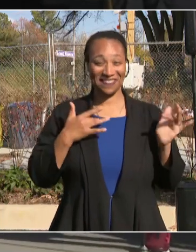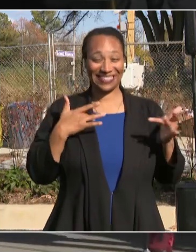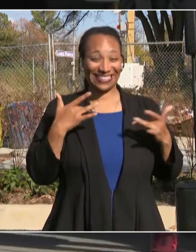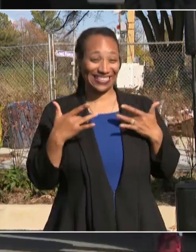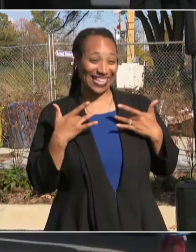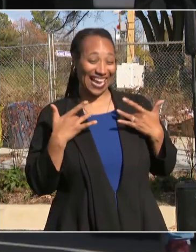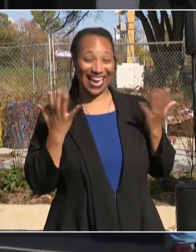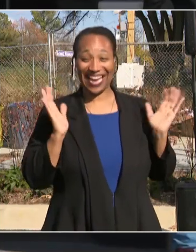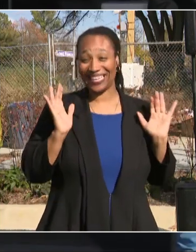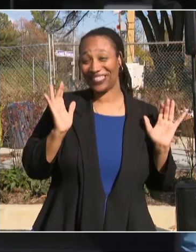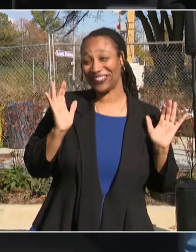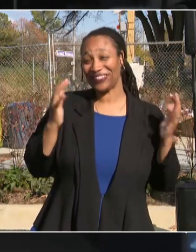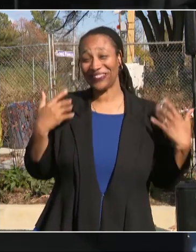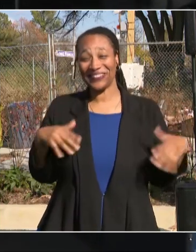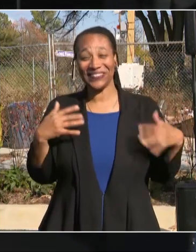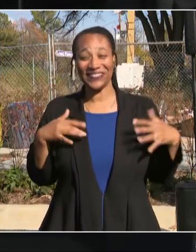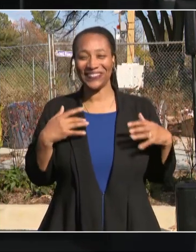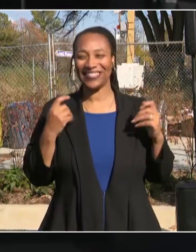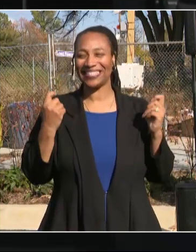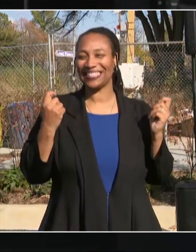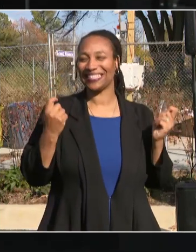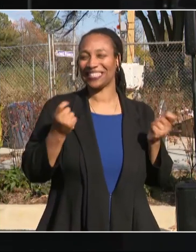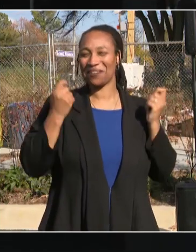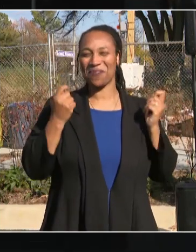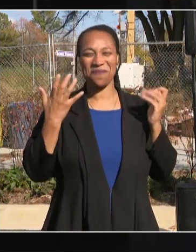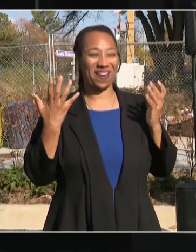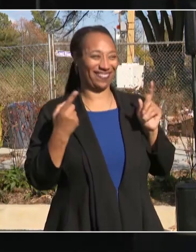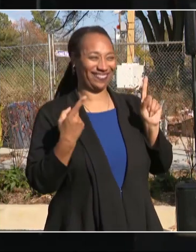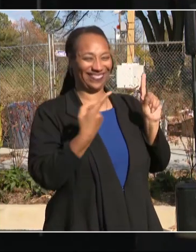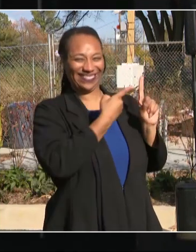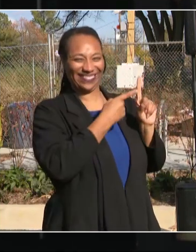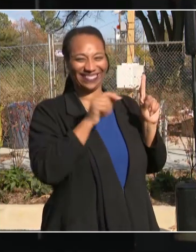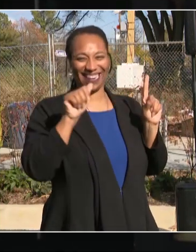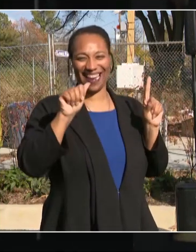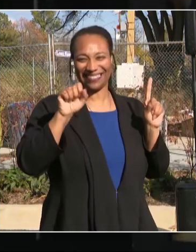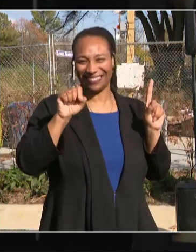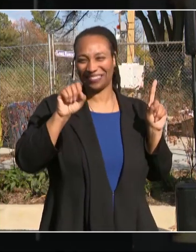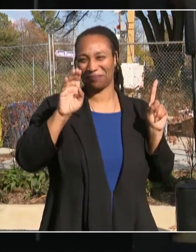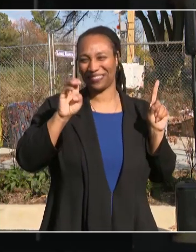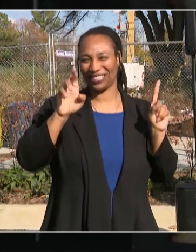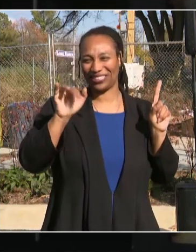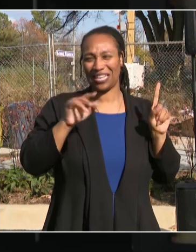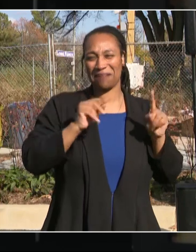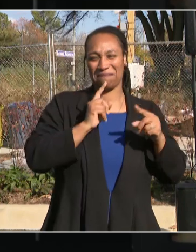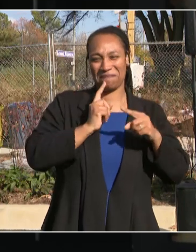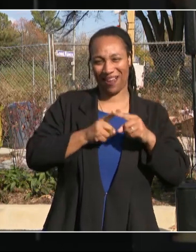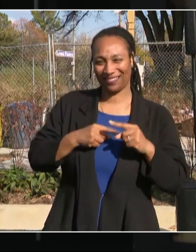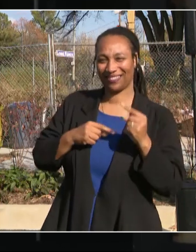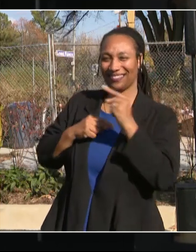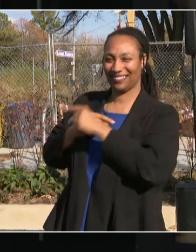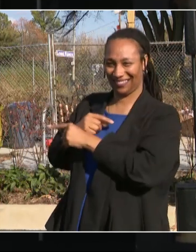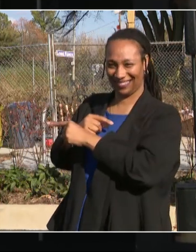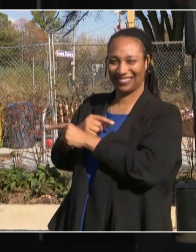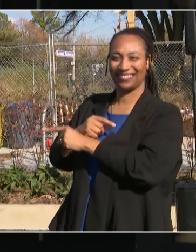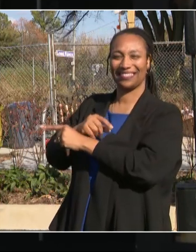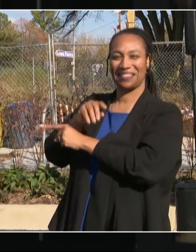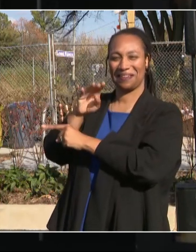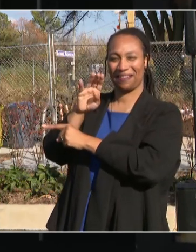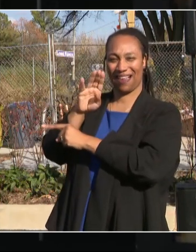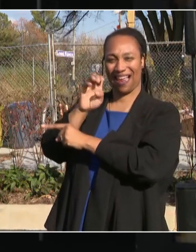opening of the Asberry and breaking ground on the Edmondson. Together, these projects